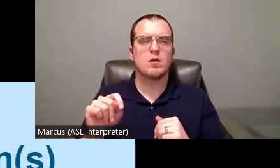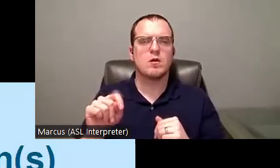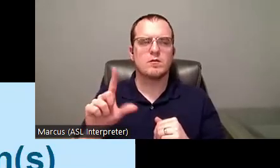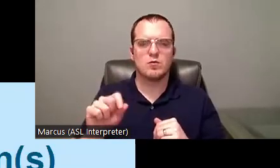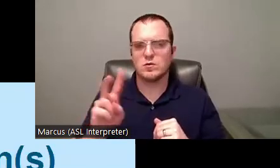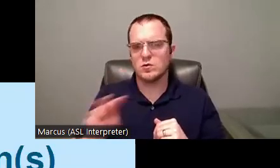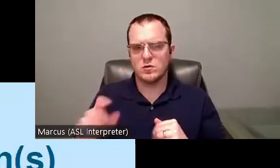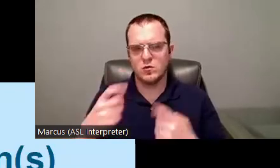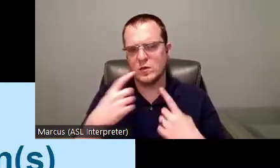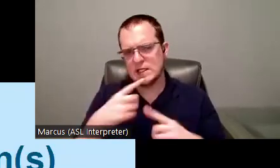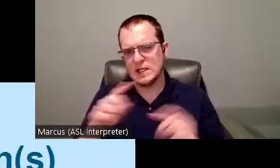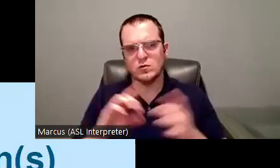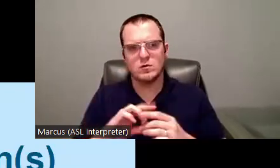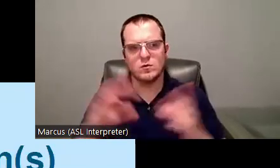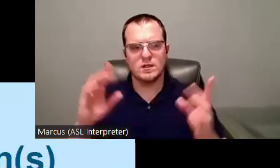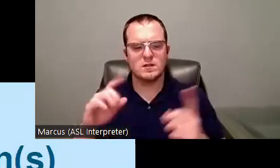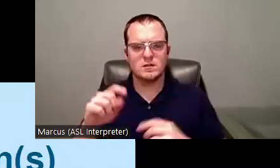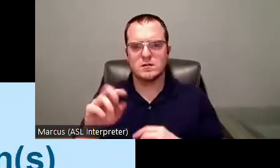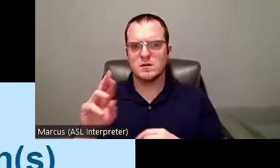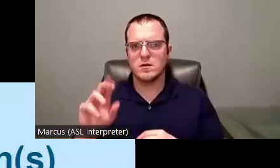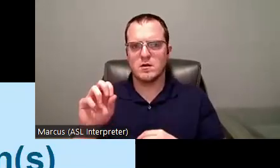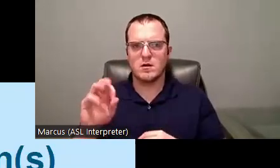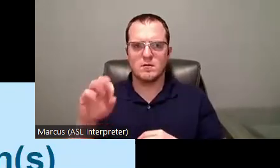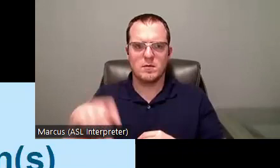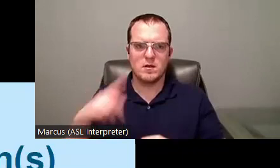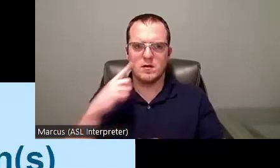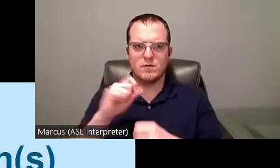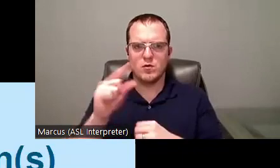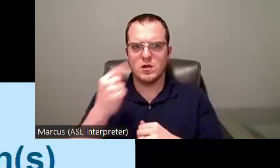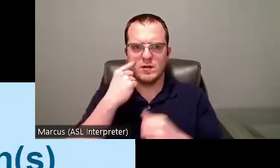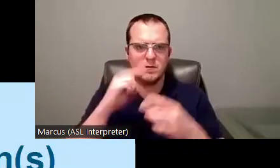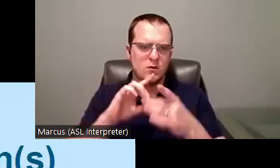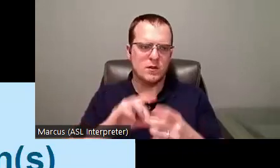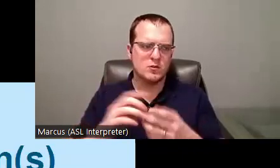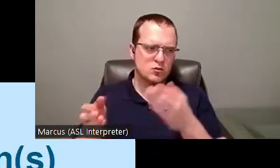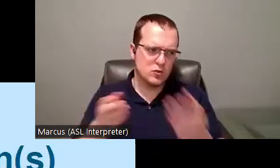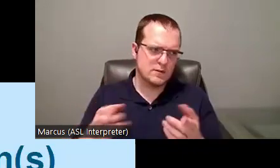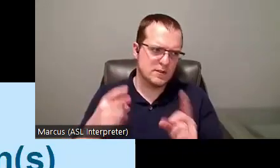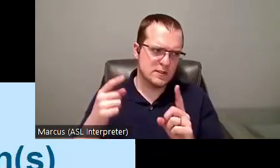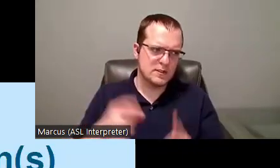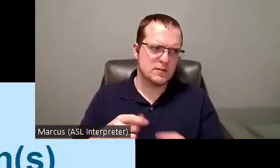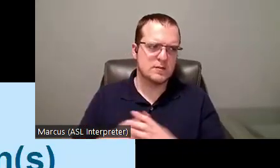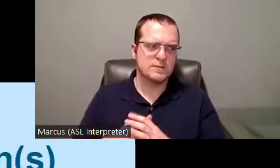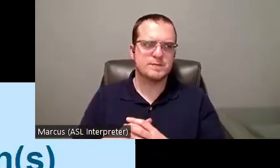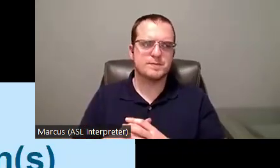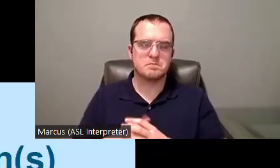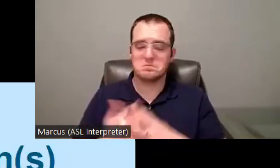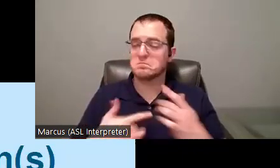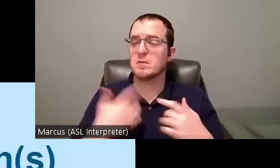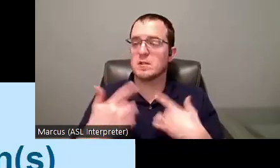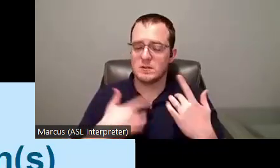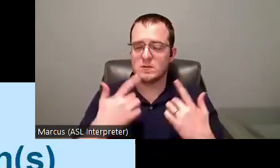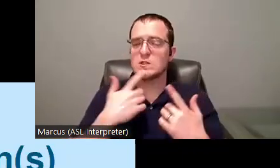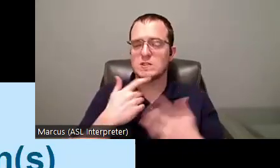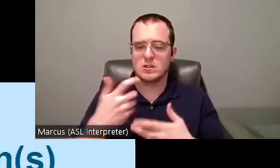we announced and released RFP for Government Relations Services. I'm excited to say that we received